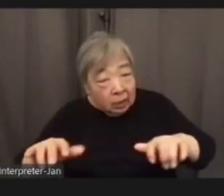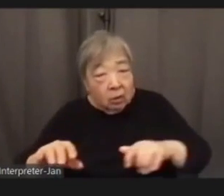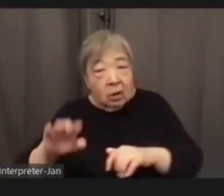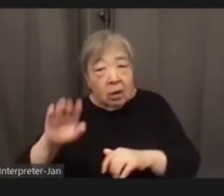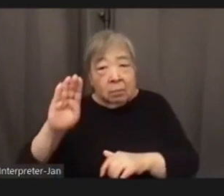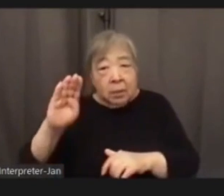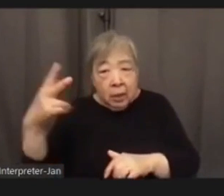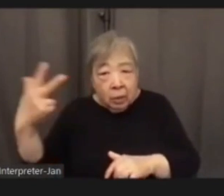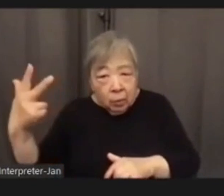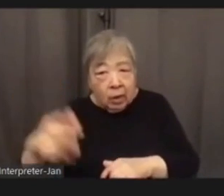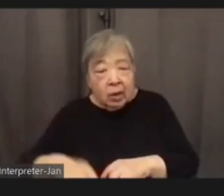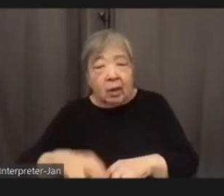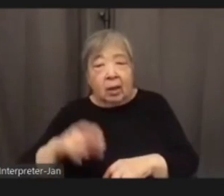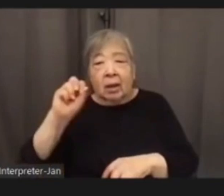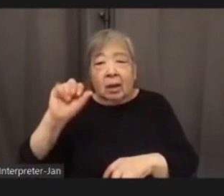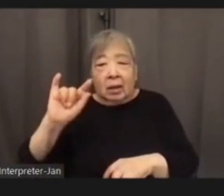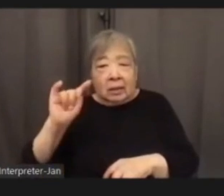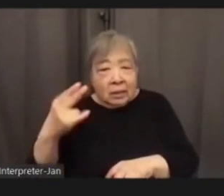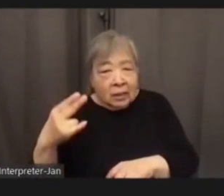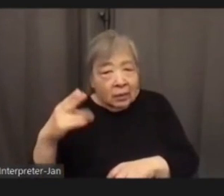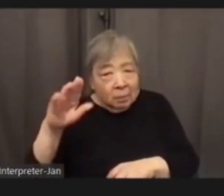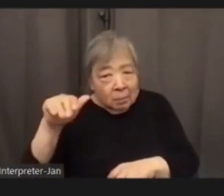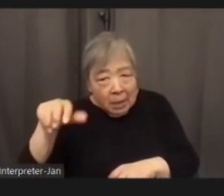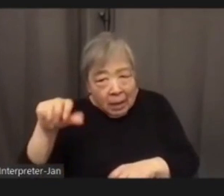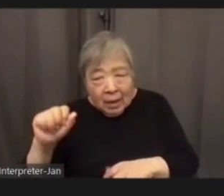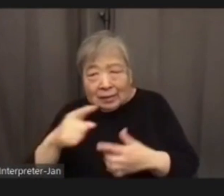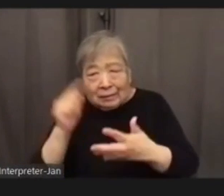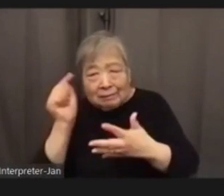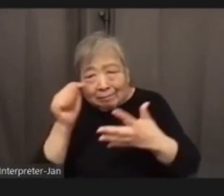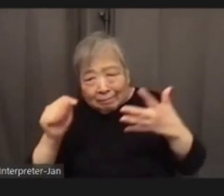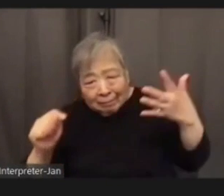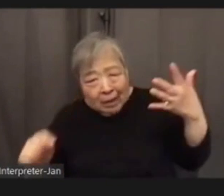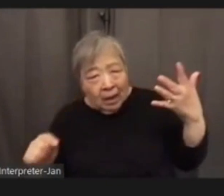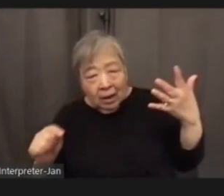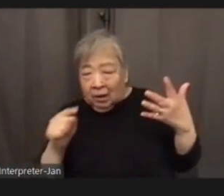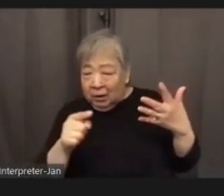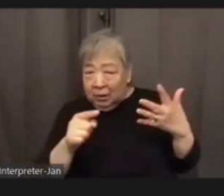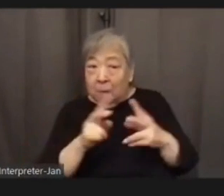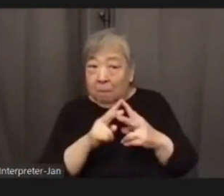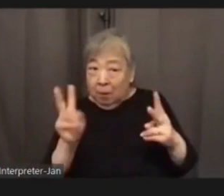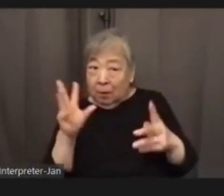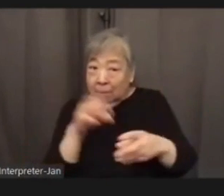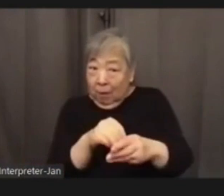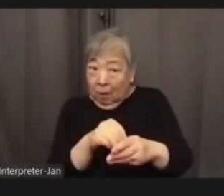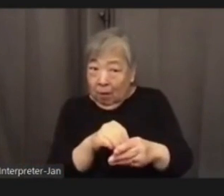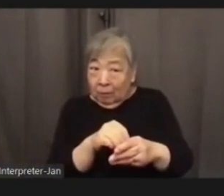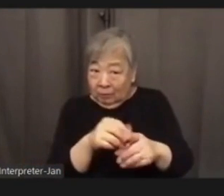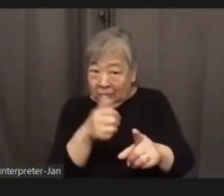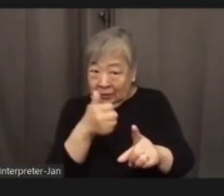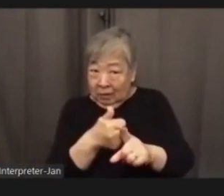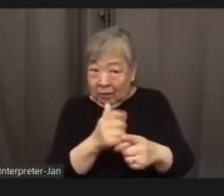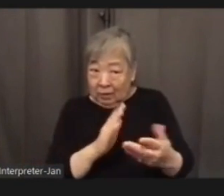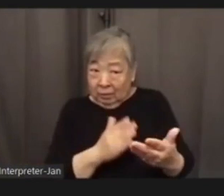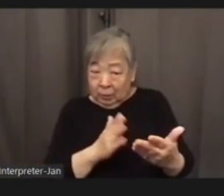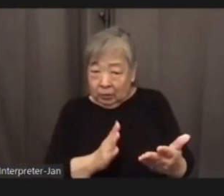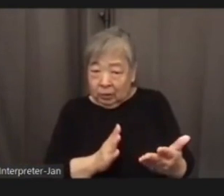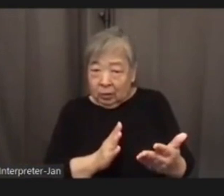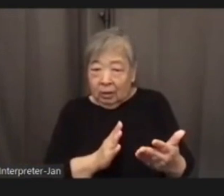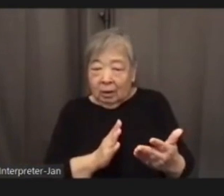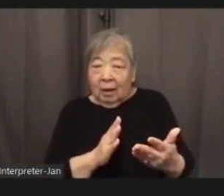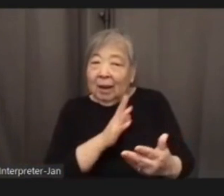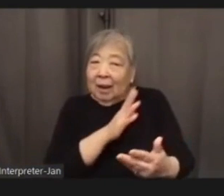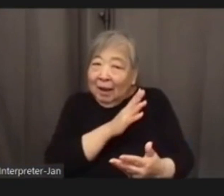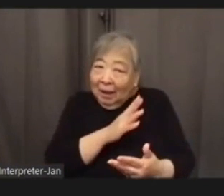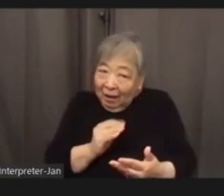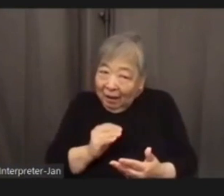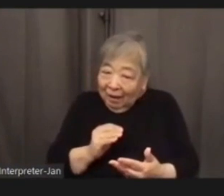and synth bass and. You're like, you know, you're very present in this album as a musician, but you've also spent a really large